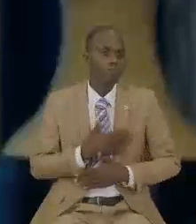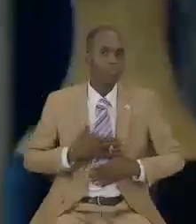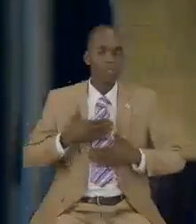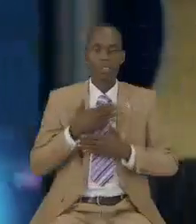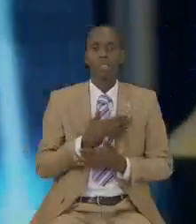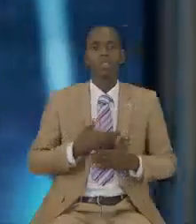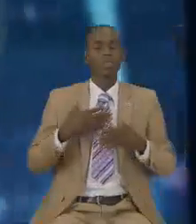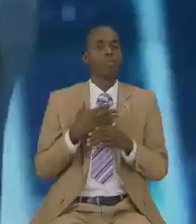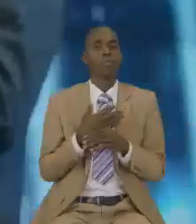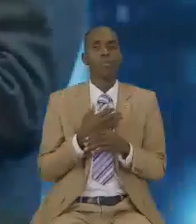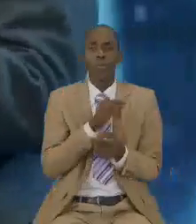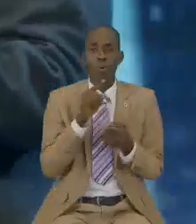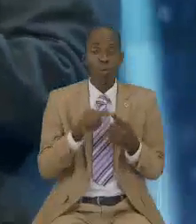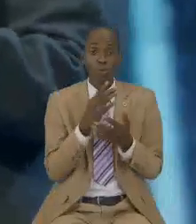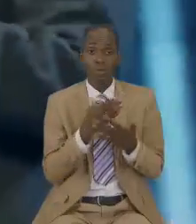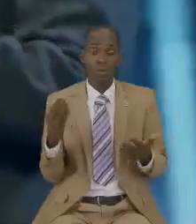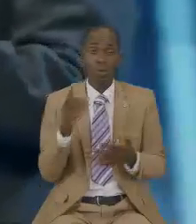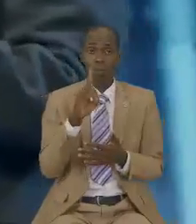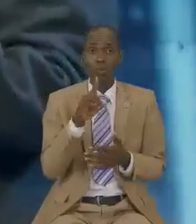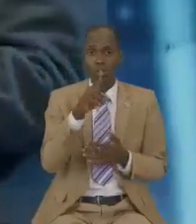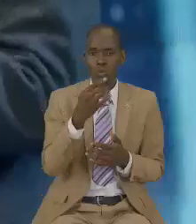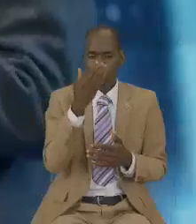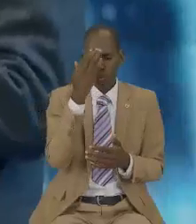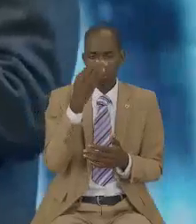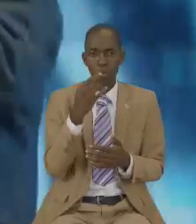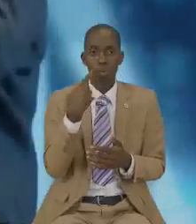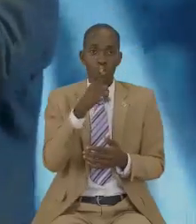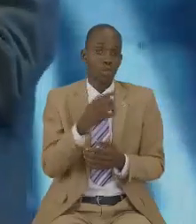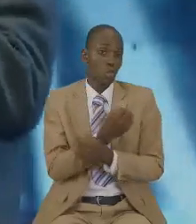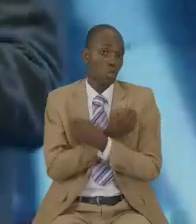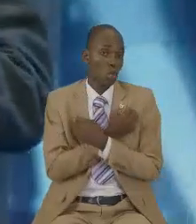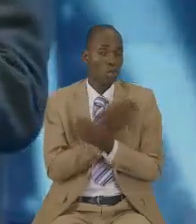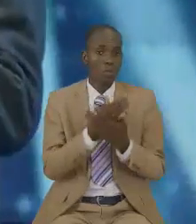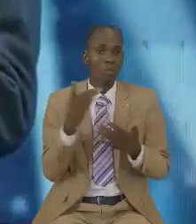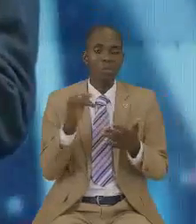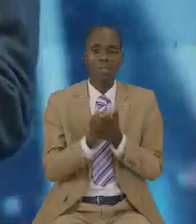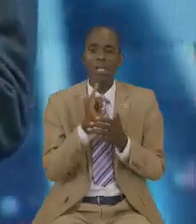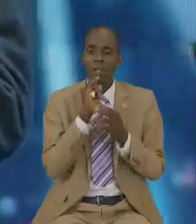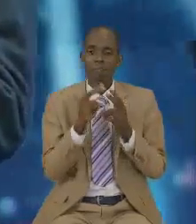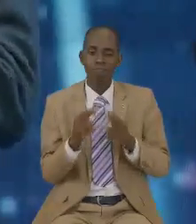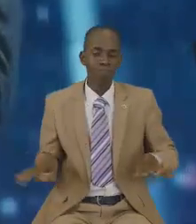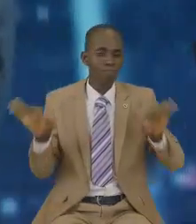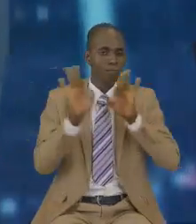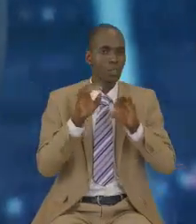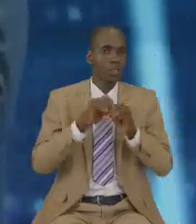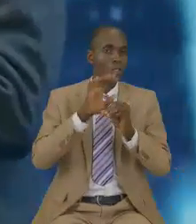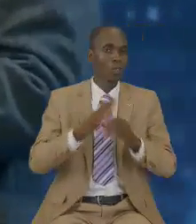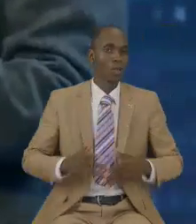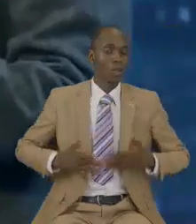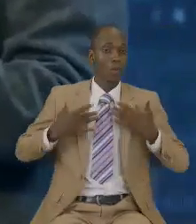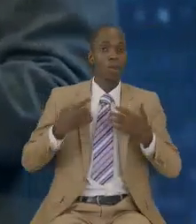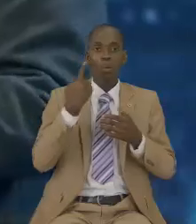Pleasant. When somebody who you love and somebody who is important in your life, who can